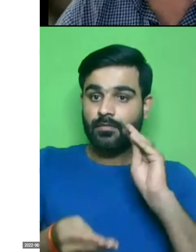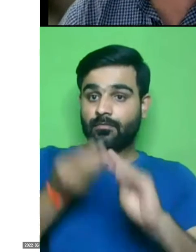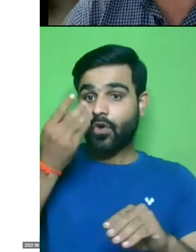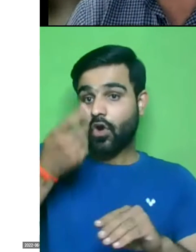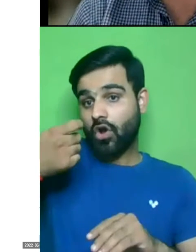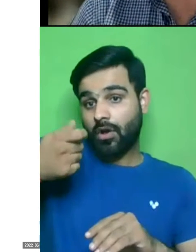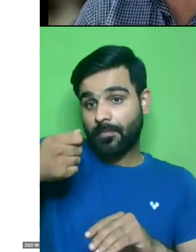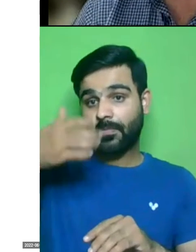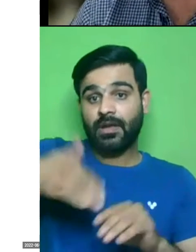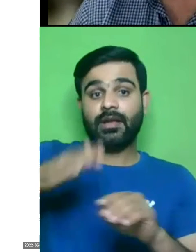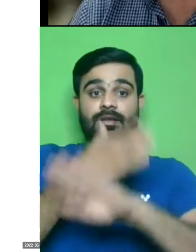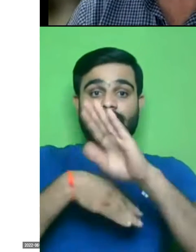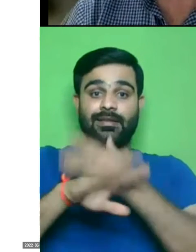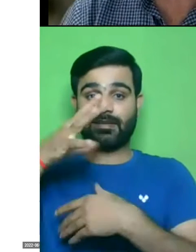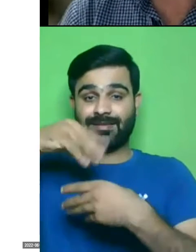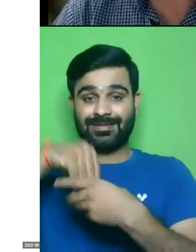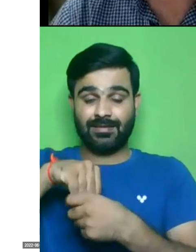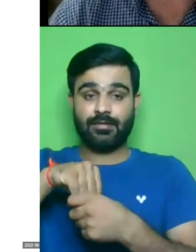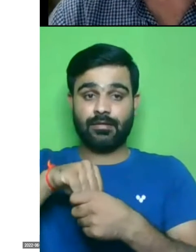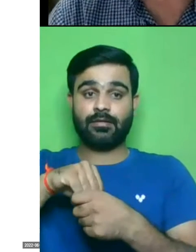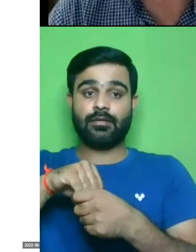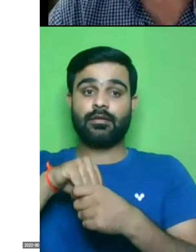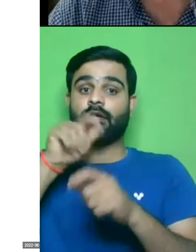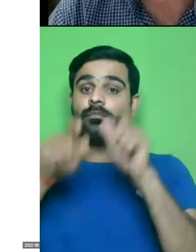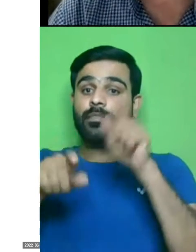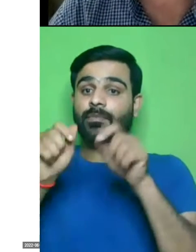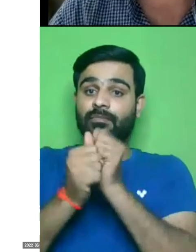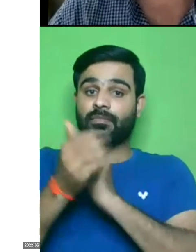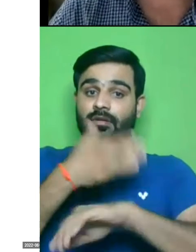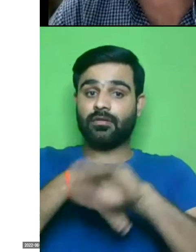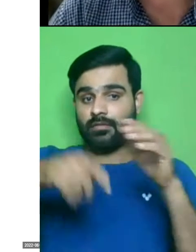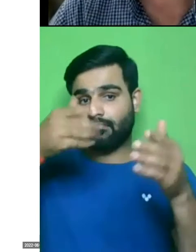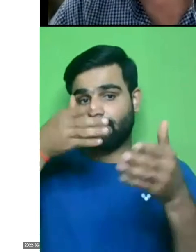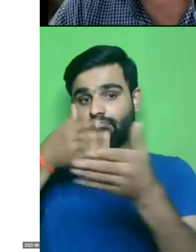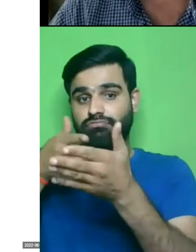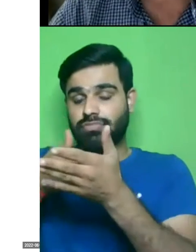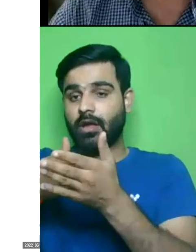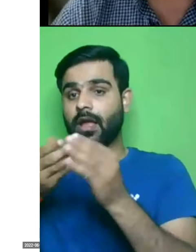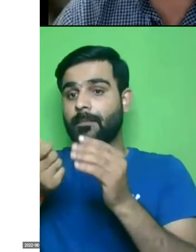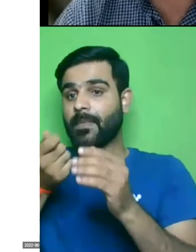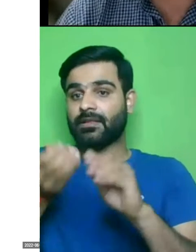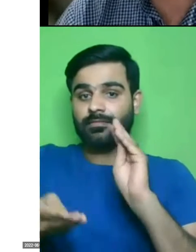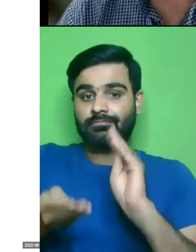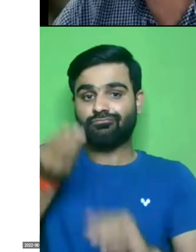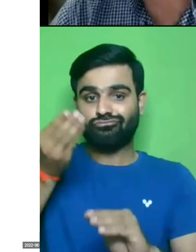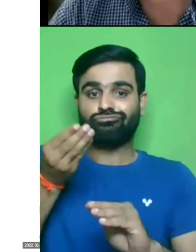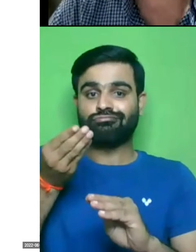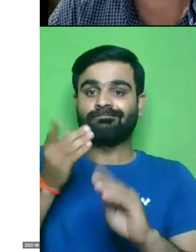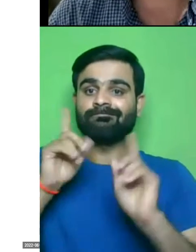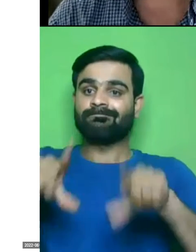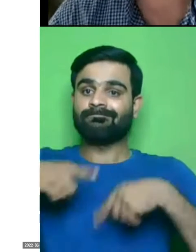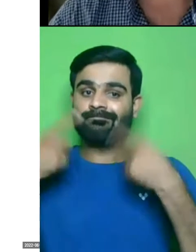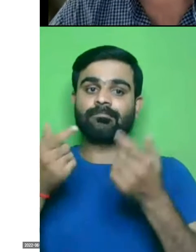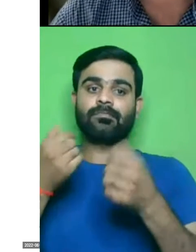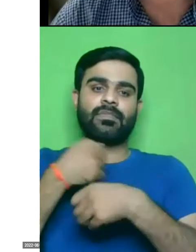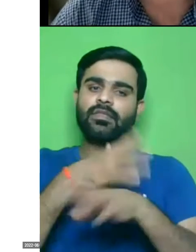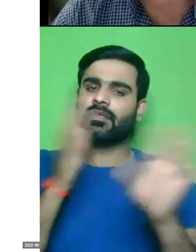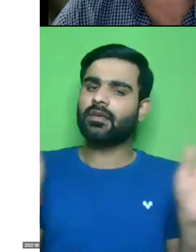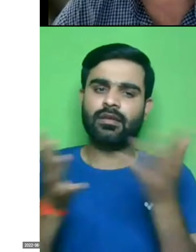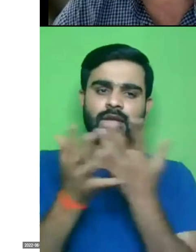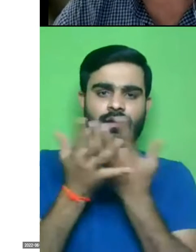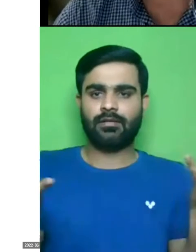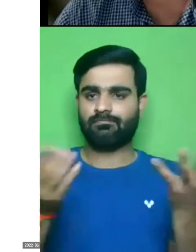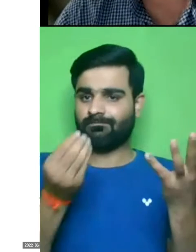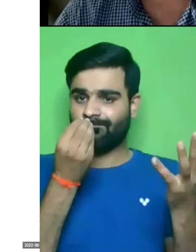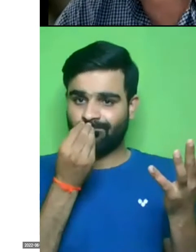living with a disability. People with disabilities face extra costs of living. Those could be general items like